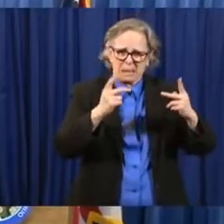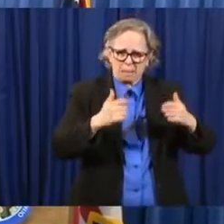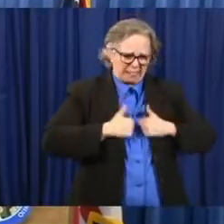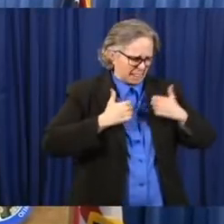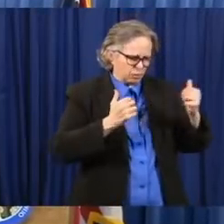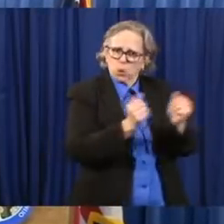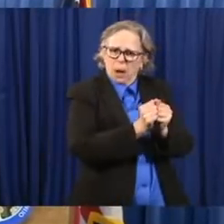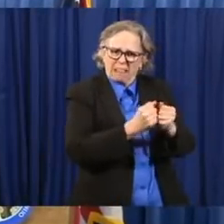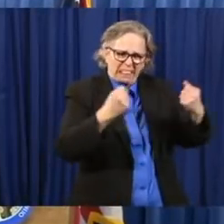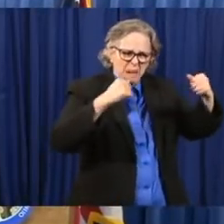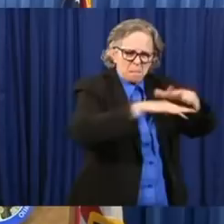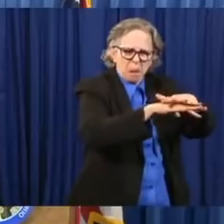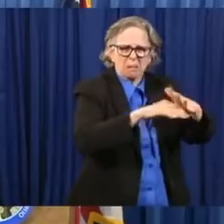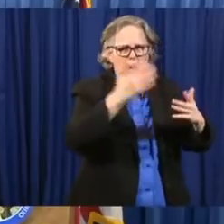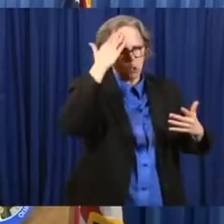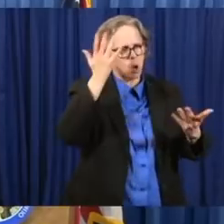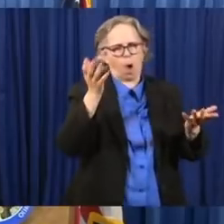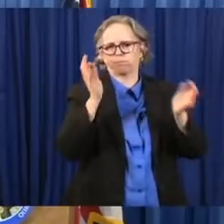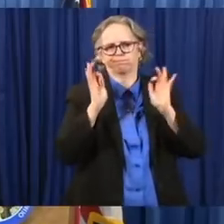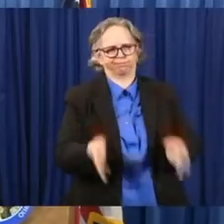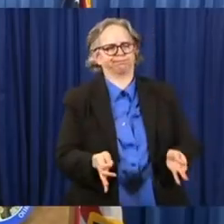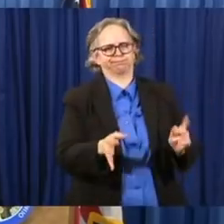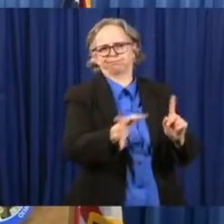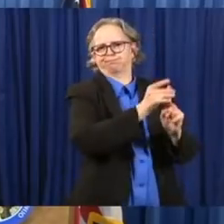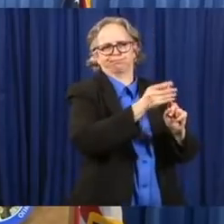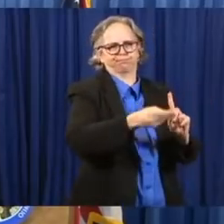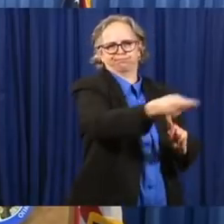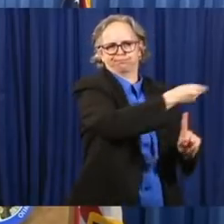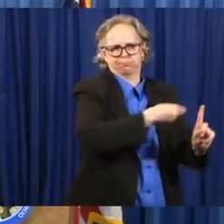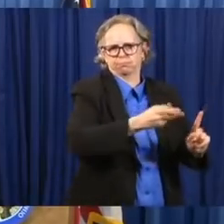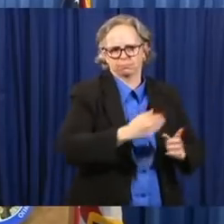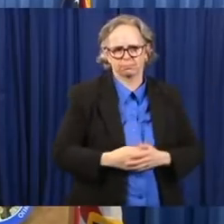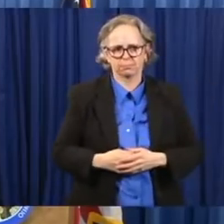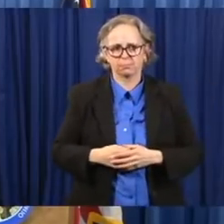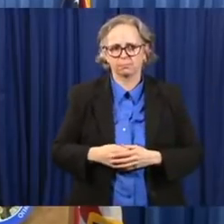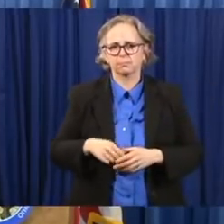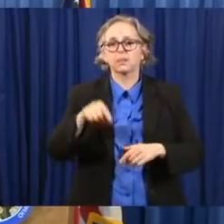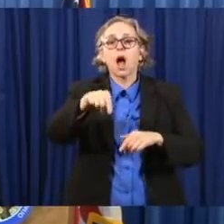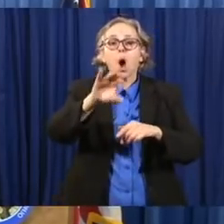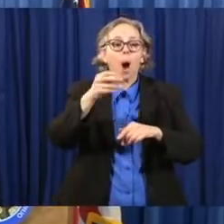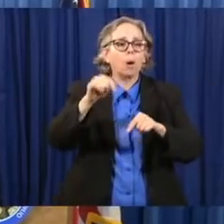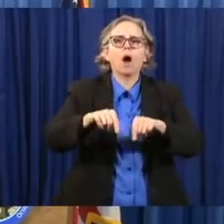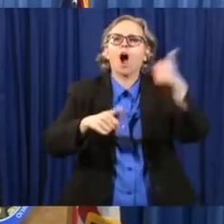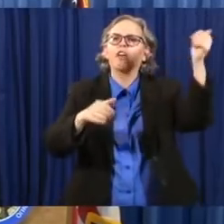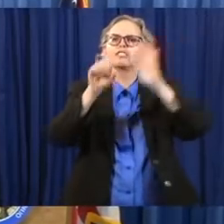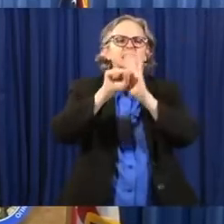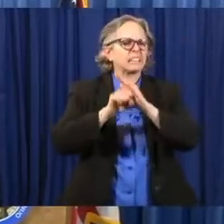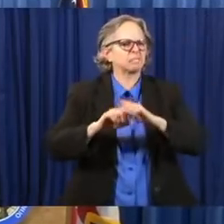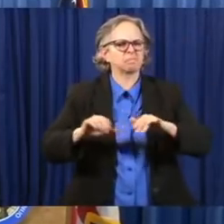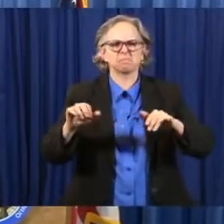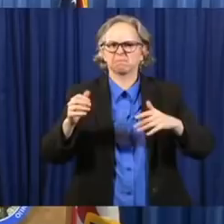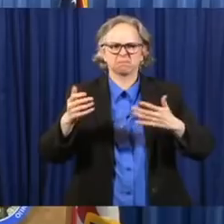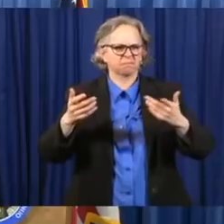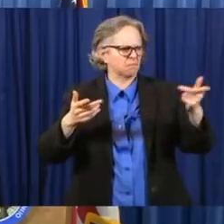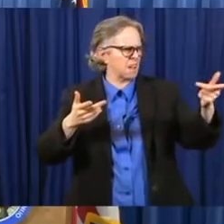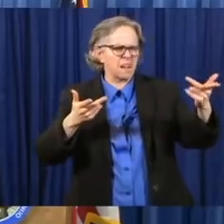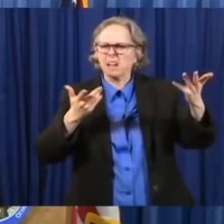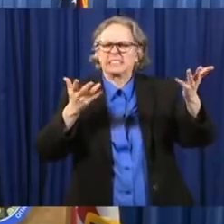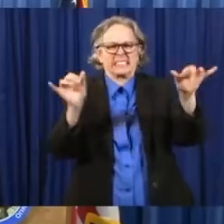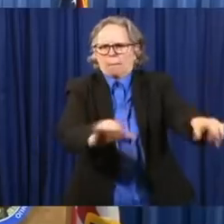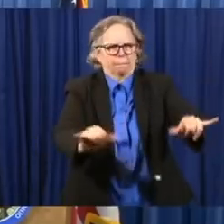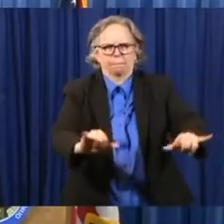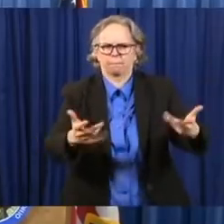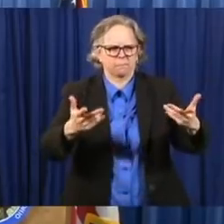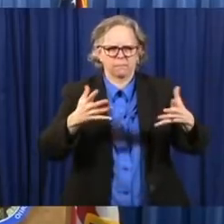what can happen, we've seen not only in Ohio, but in other states, what can happen and how fast the COVID-19 can move